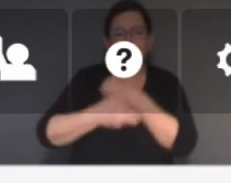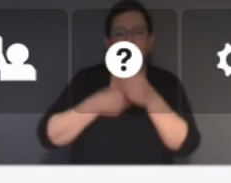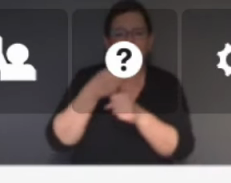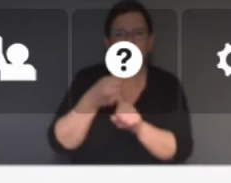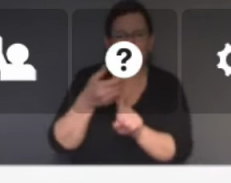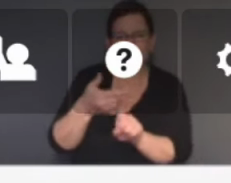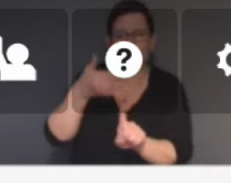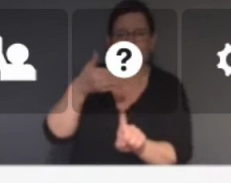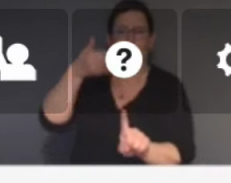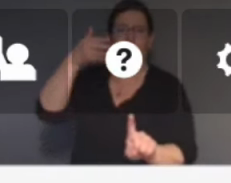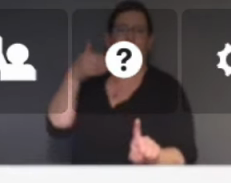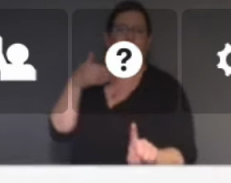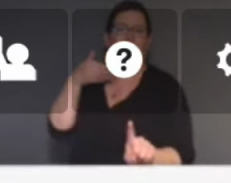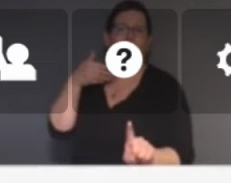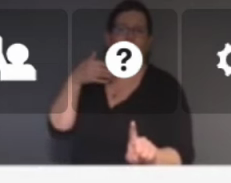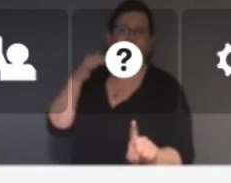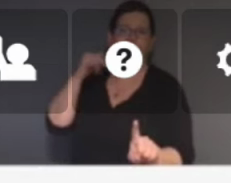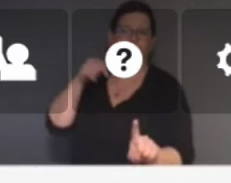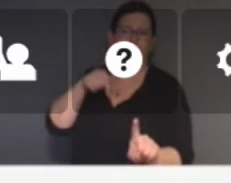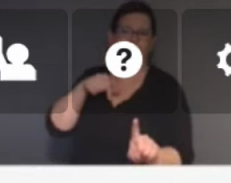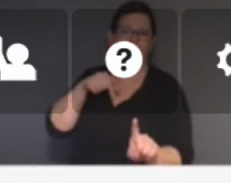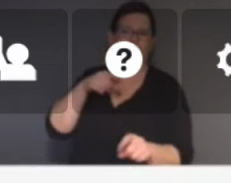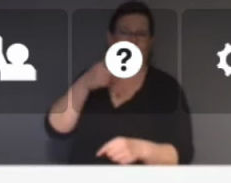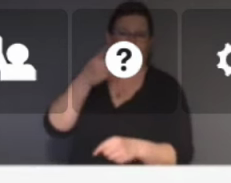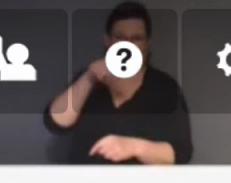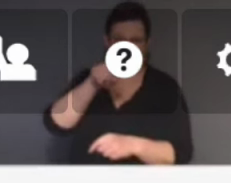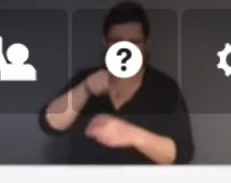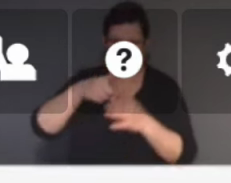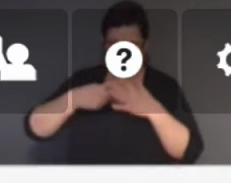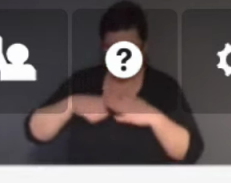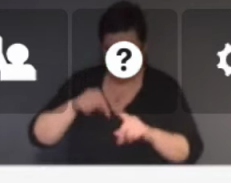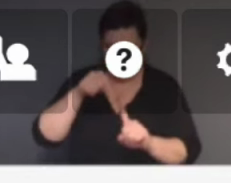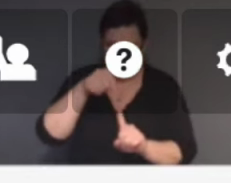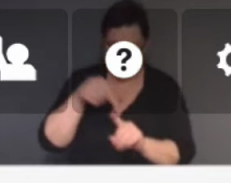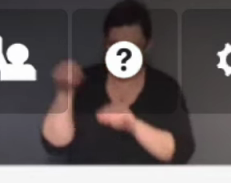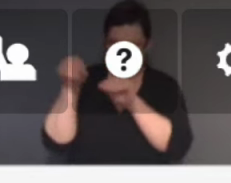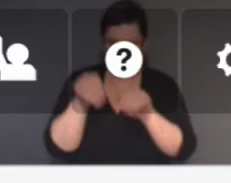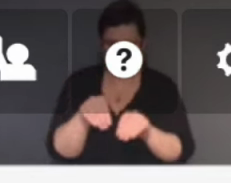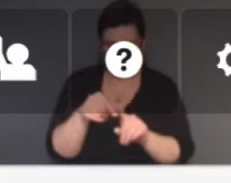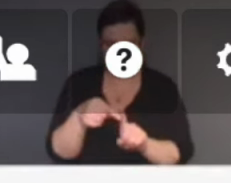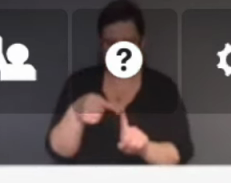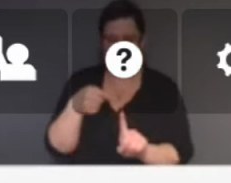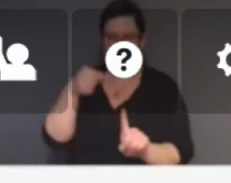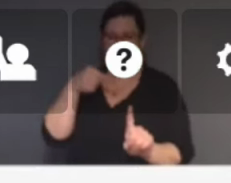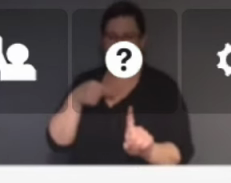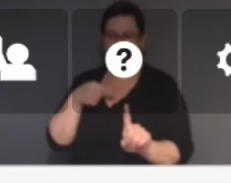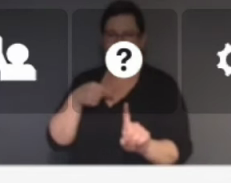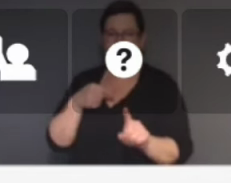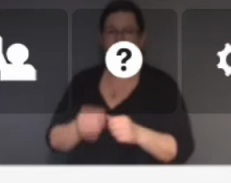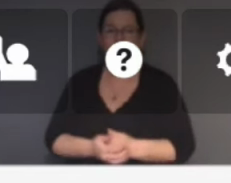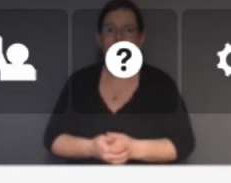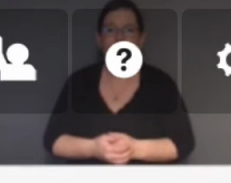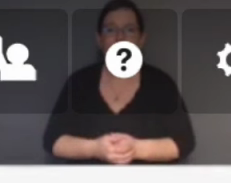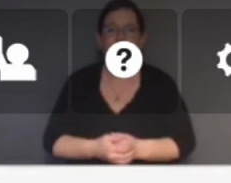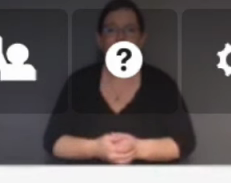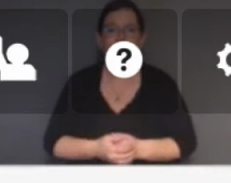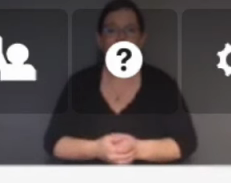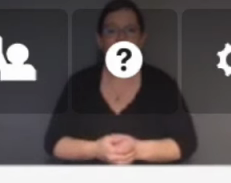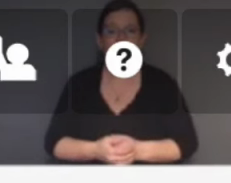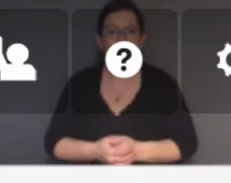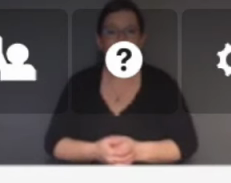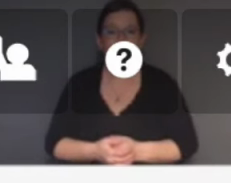It's important to report your income even if it was zero, because the CRA needs this information